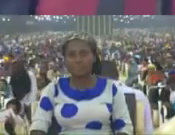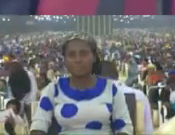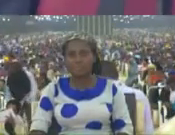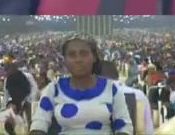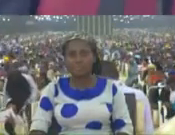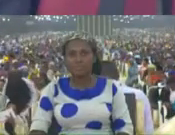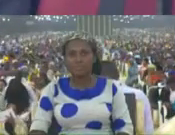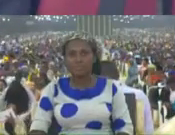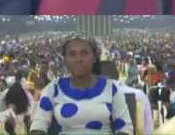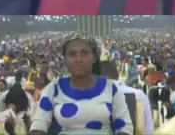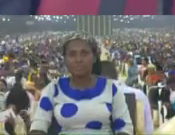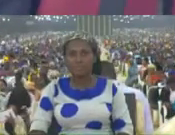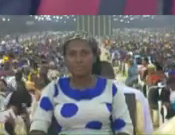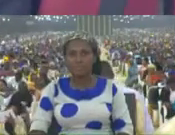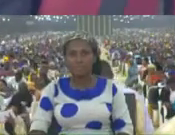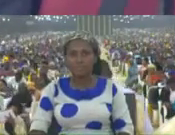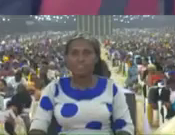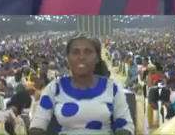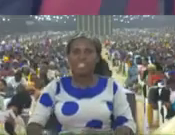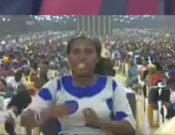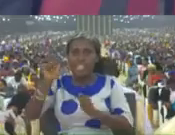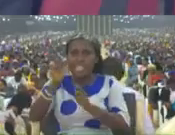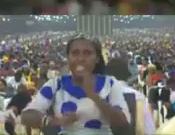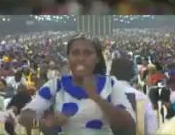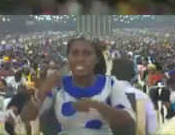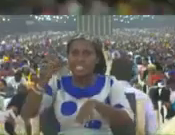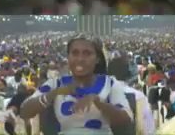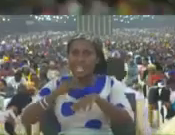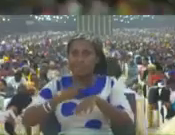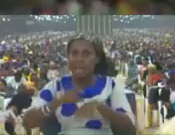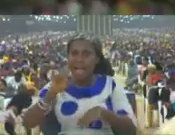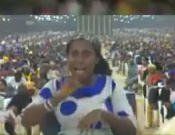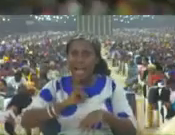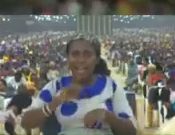Each time I consider the story of Joseph,